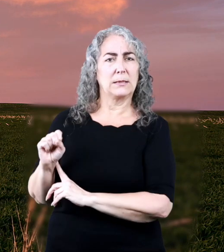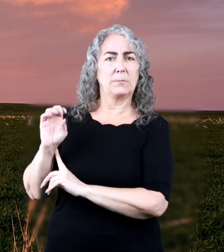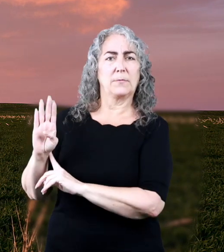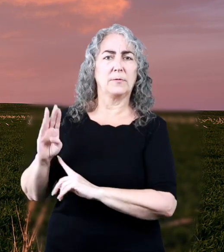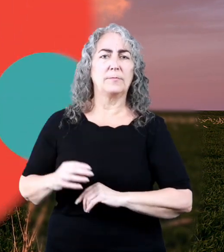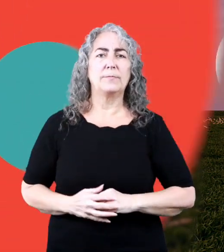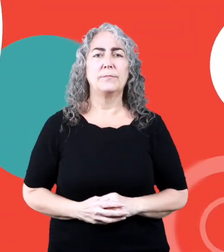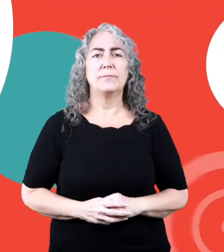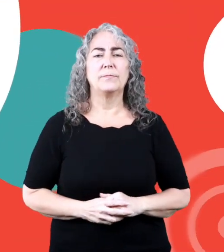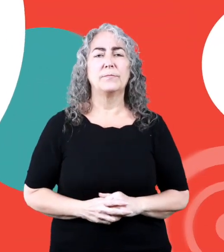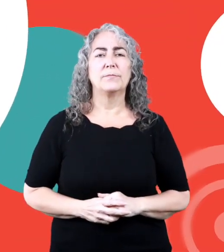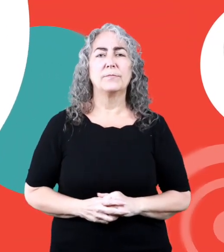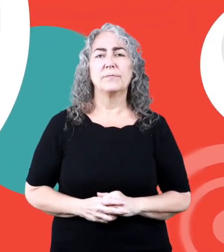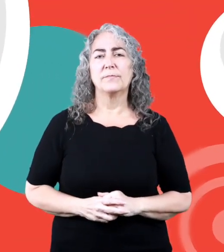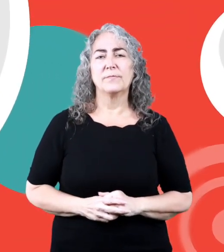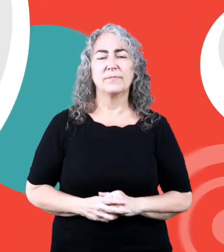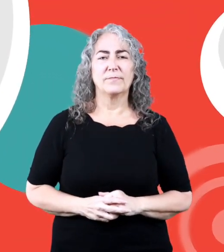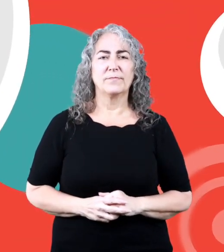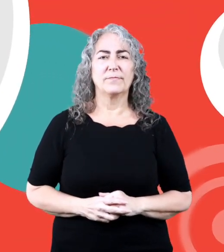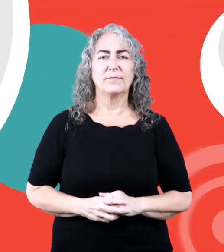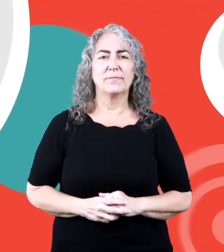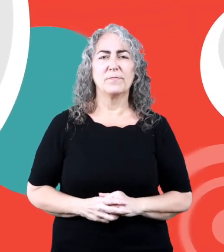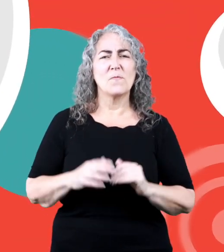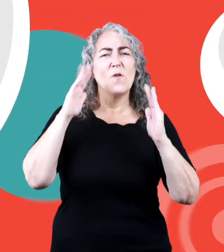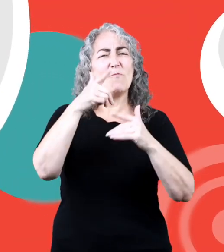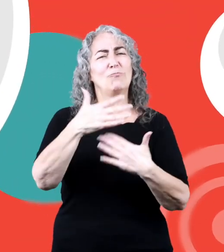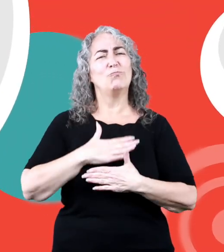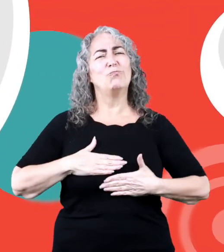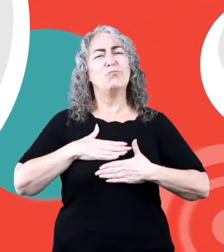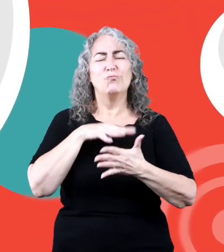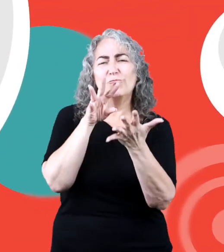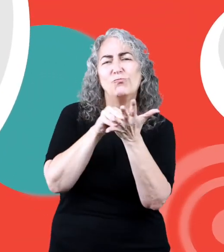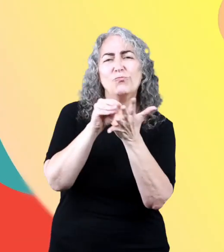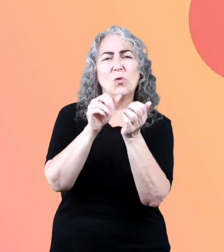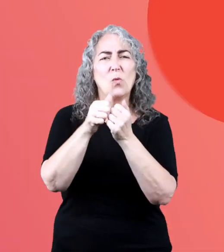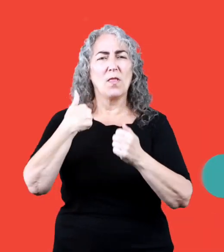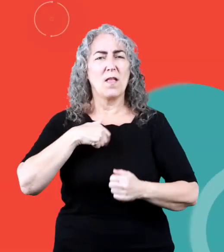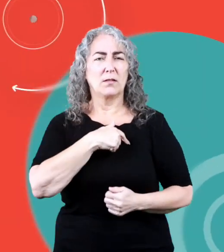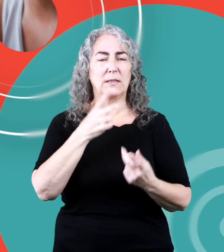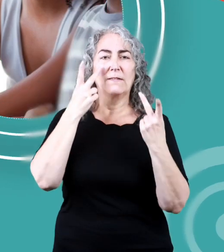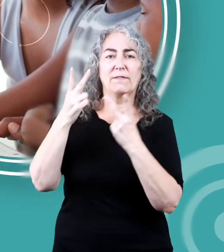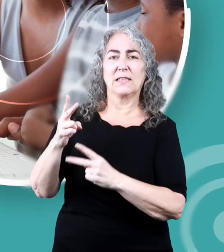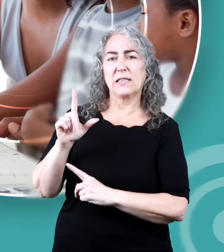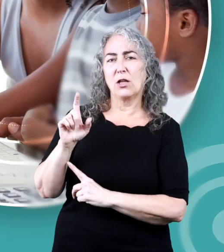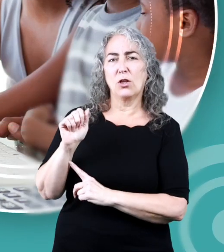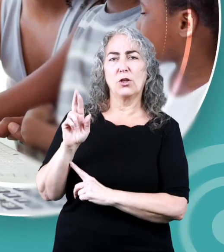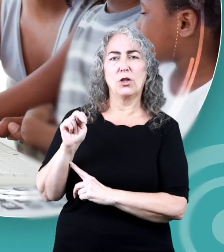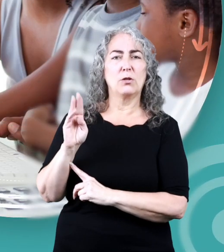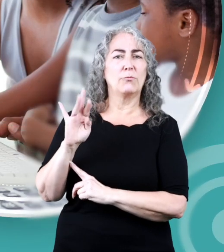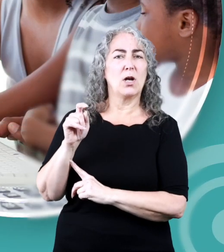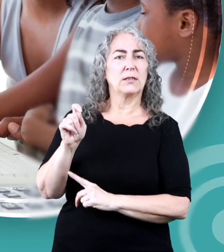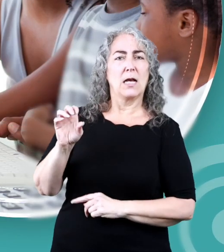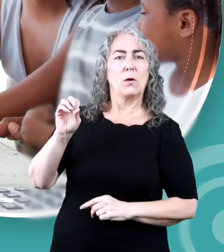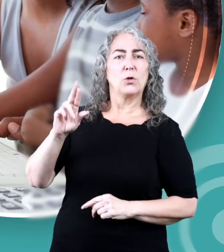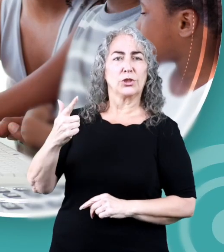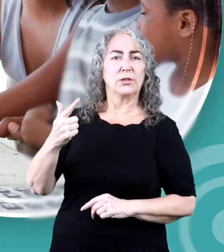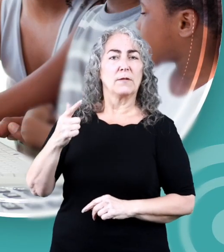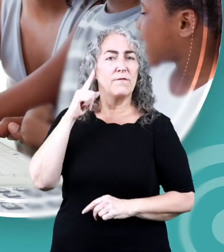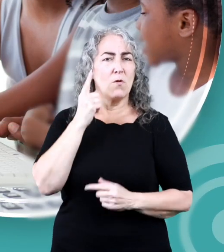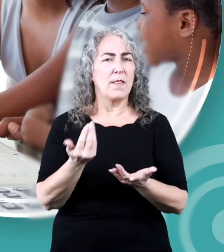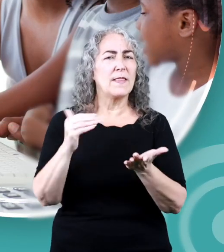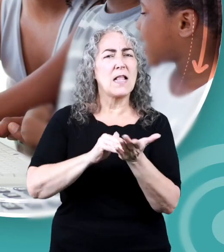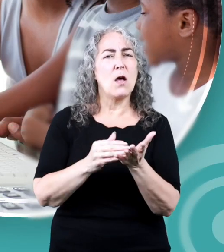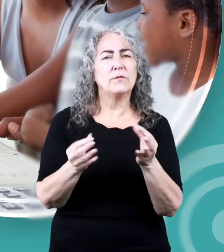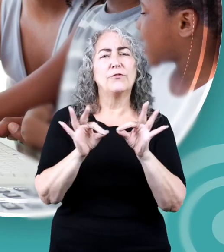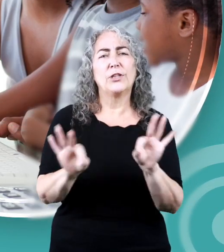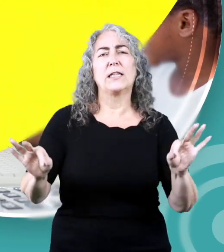Bull? Hope you had fun learning with us. Visit us at learnbright.org for